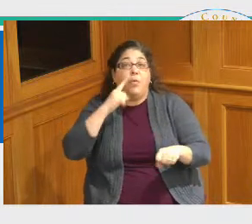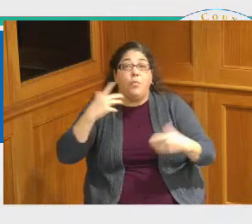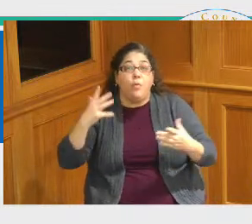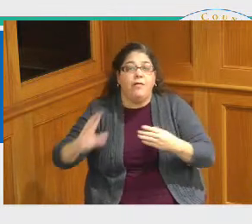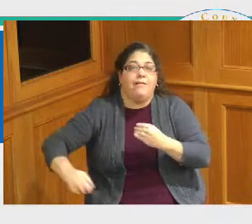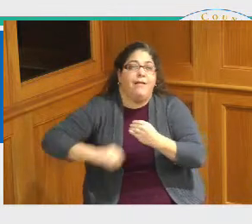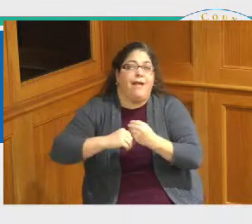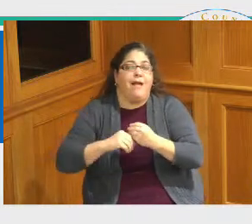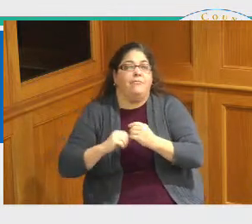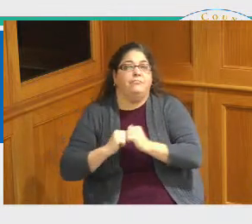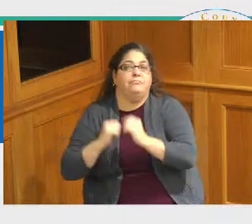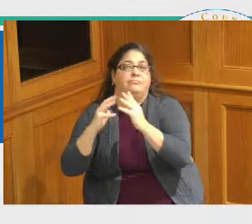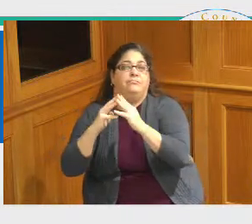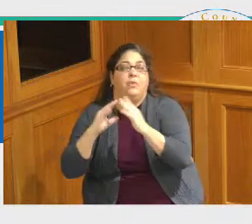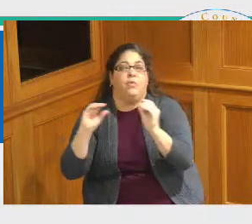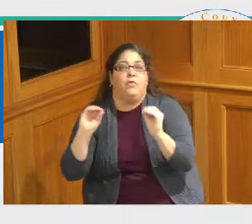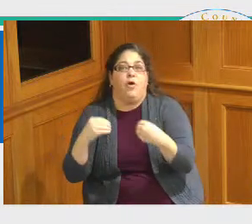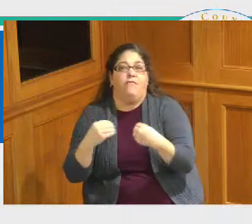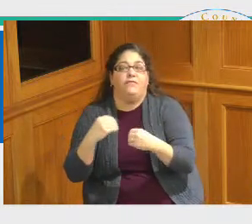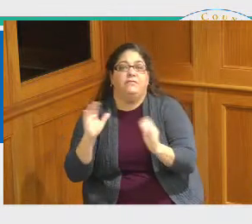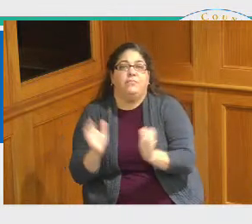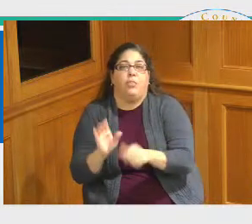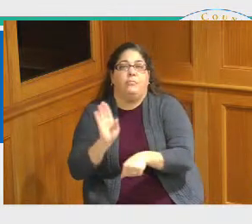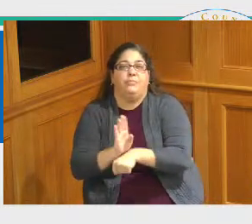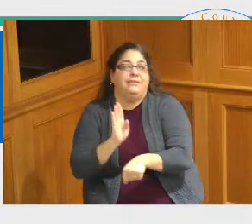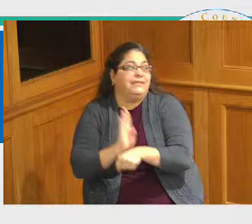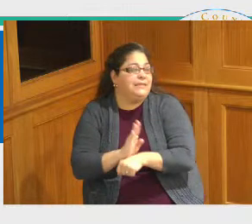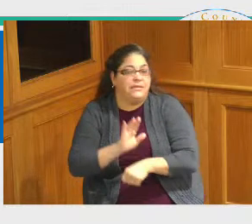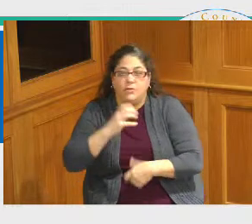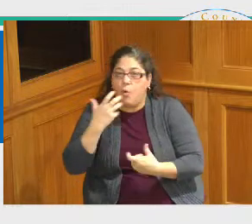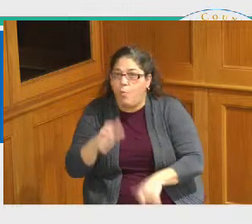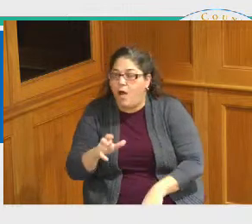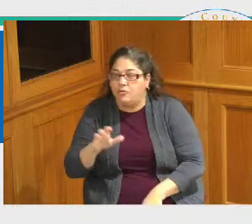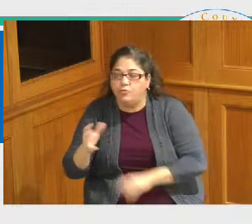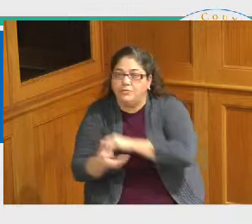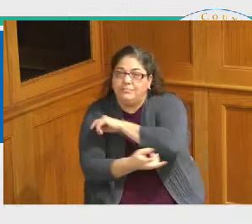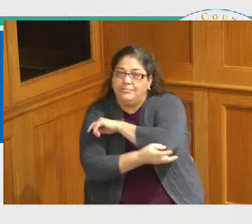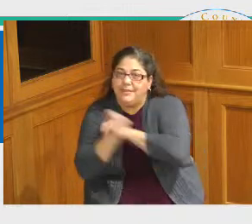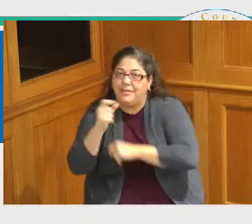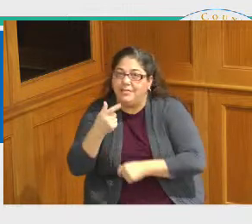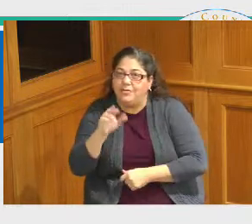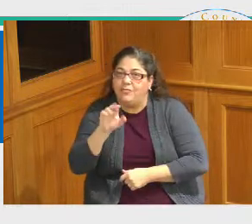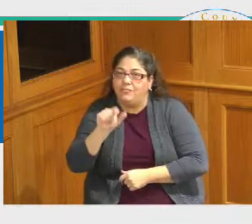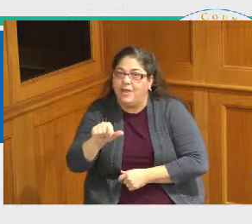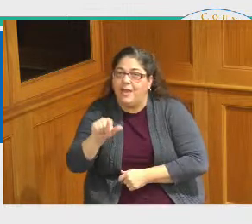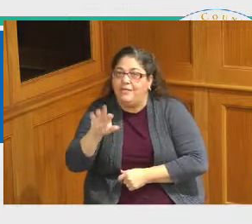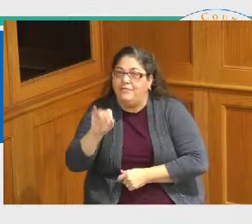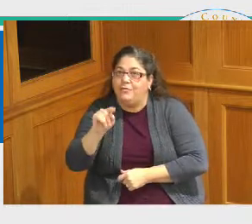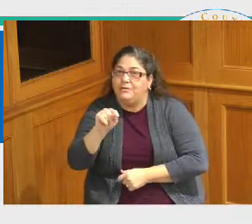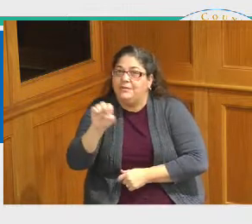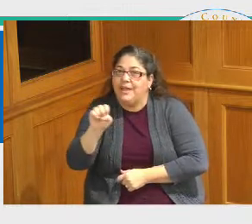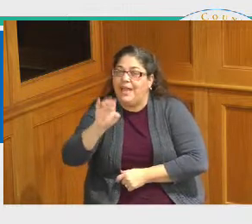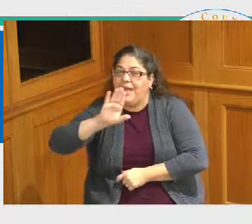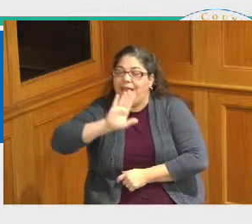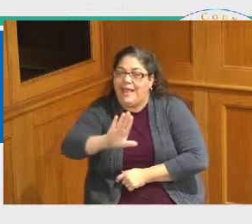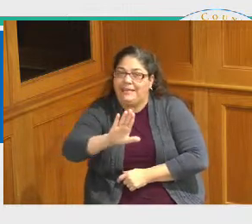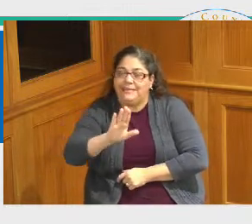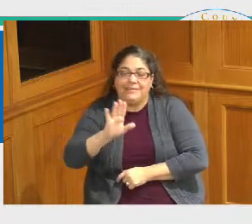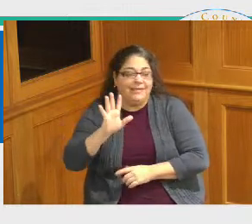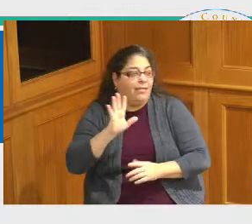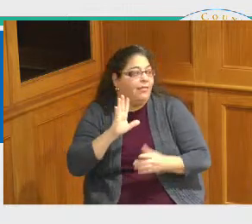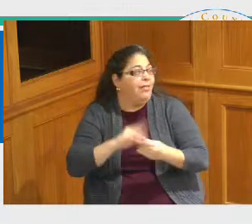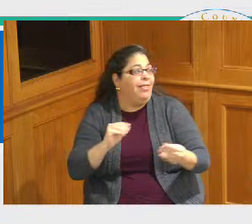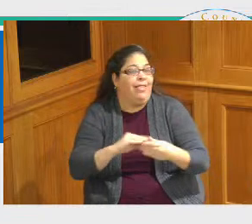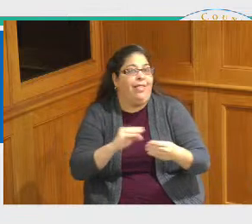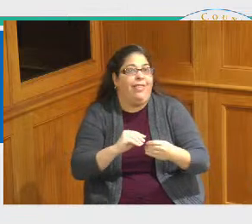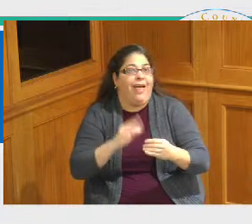Business. I do not want to steal Greg Forte's thunder because I know he's coming up after me to talk about the success of the Office of Small Business to date,